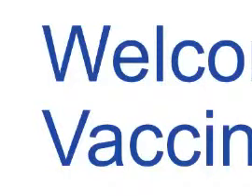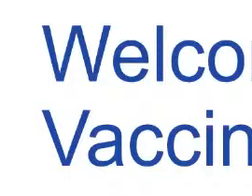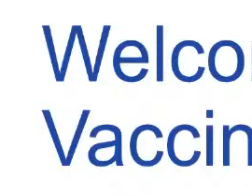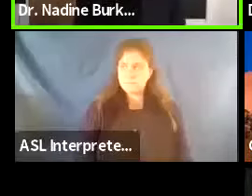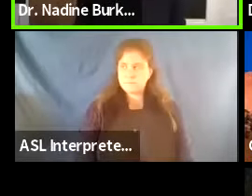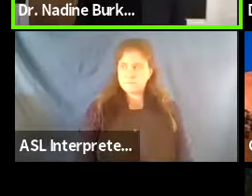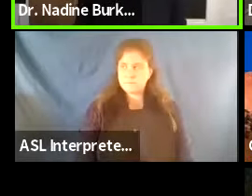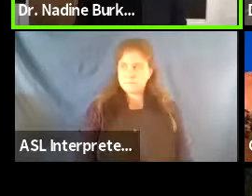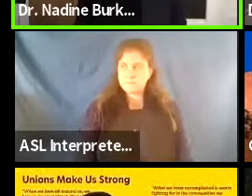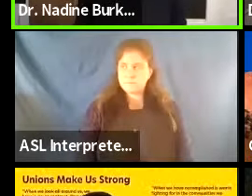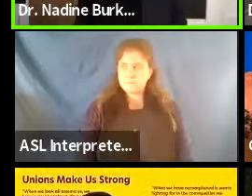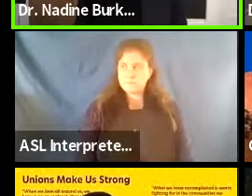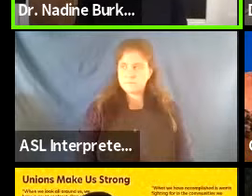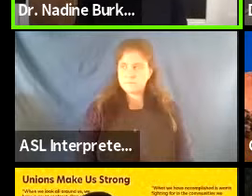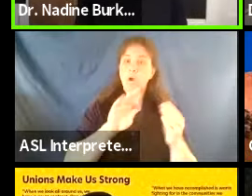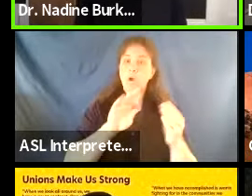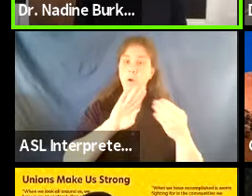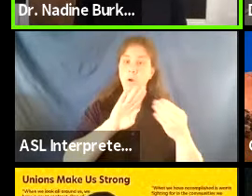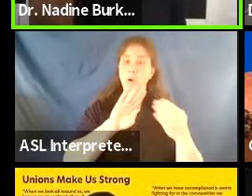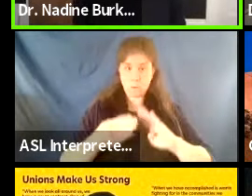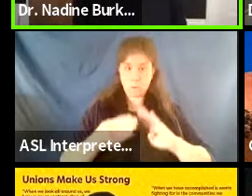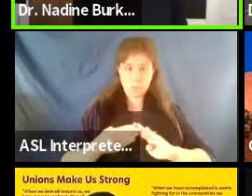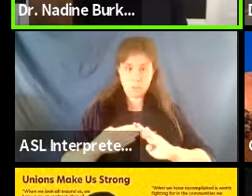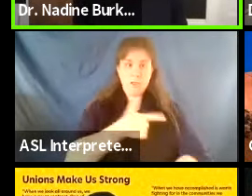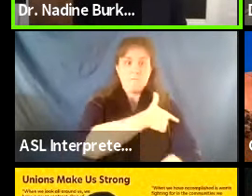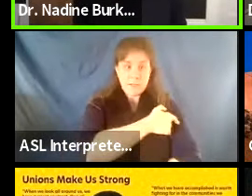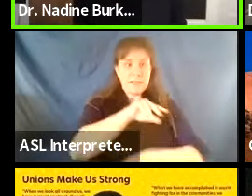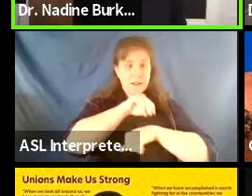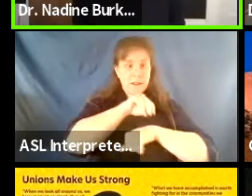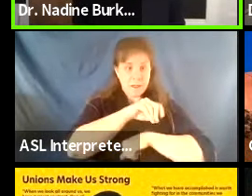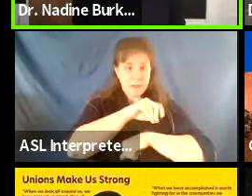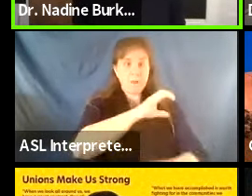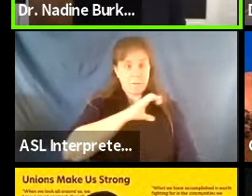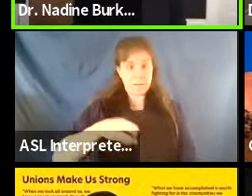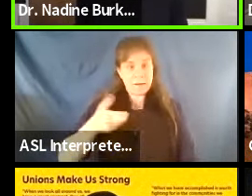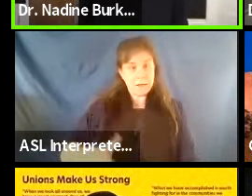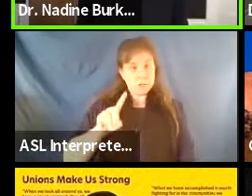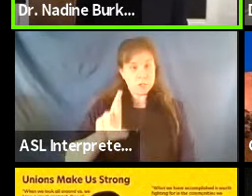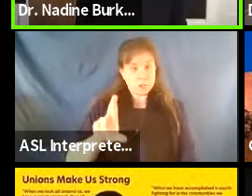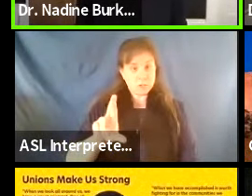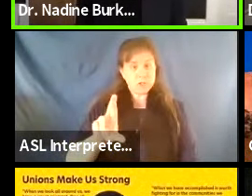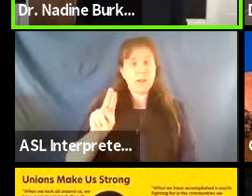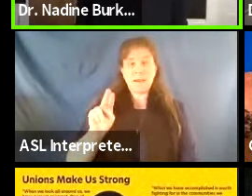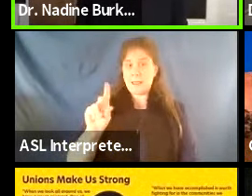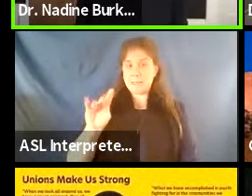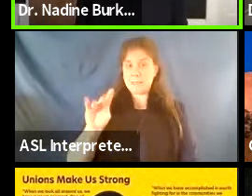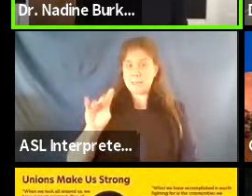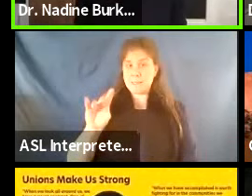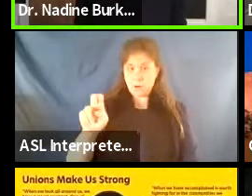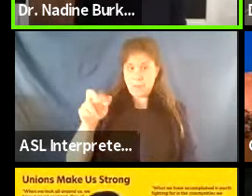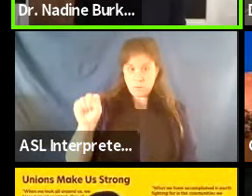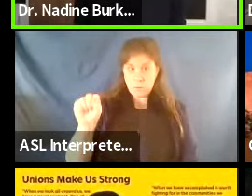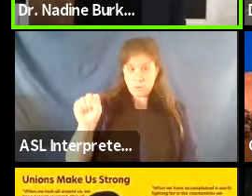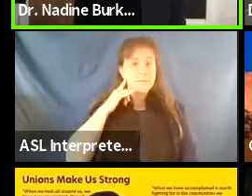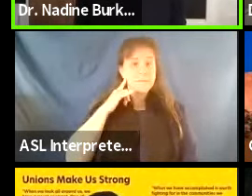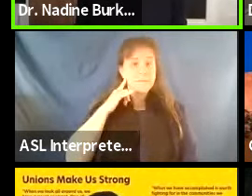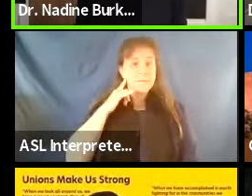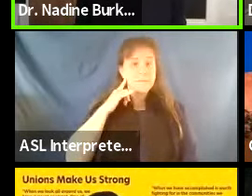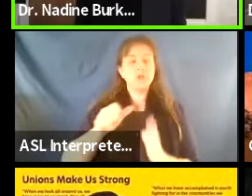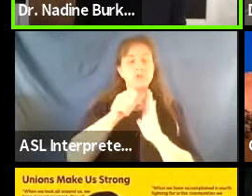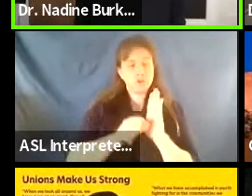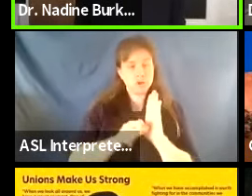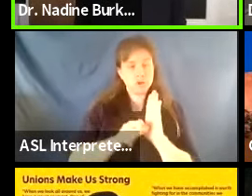Vaccine Advisory Committee. I'm Dr. Nadine Burke-Harris, California Surgeon General and co-chair